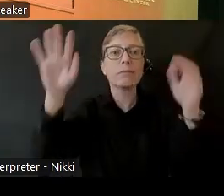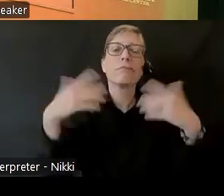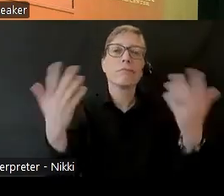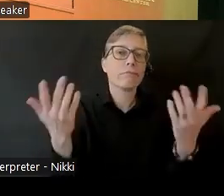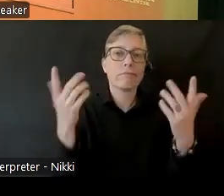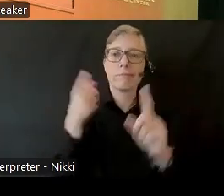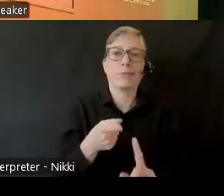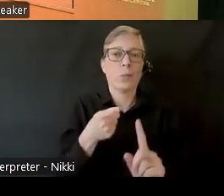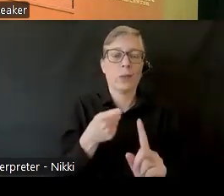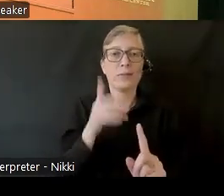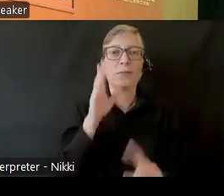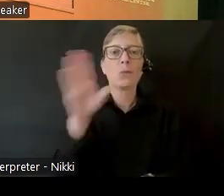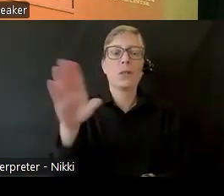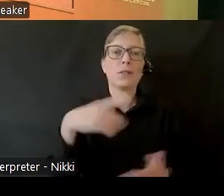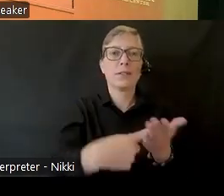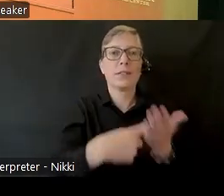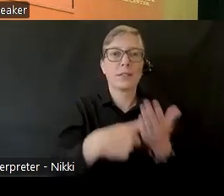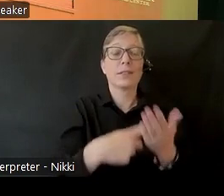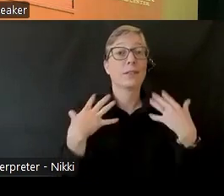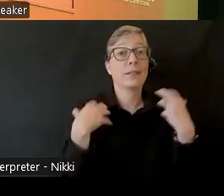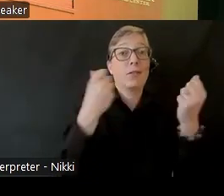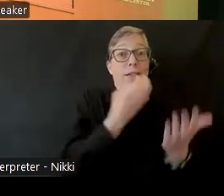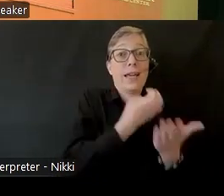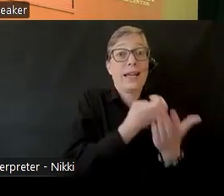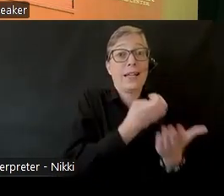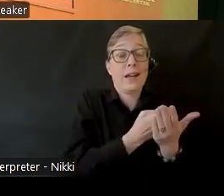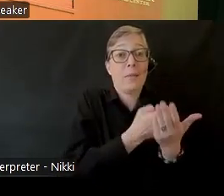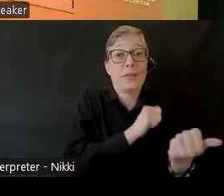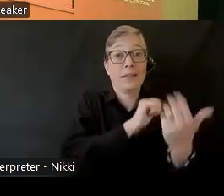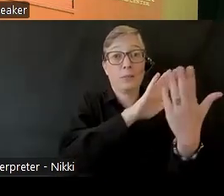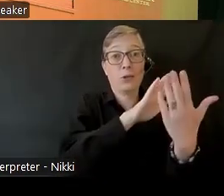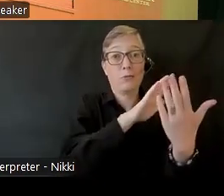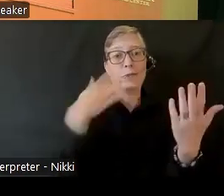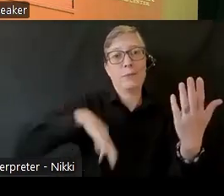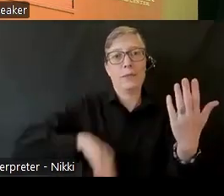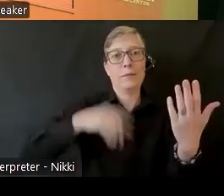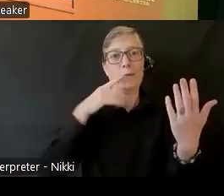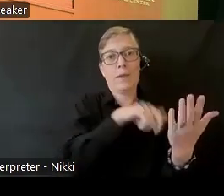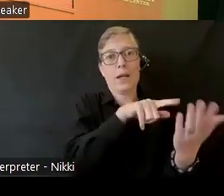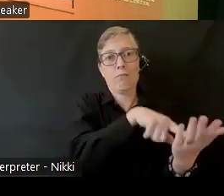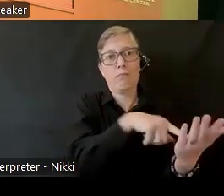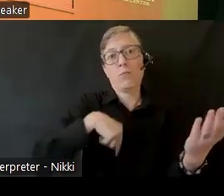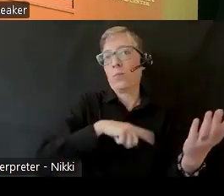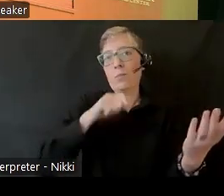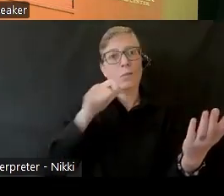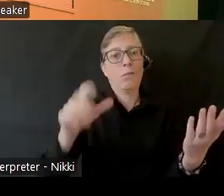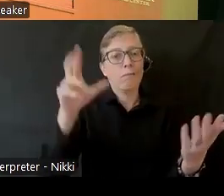of a health economics approach, which is a very valuable approach. We don't hear about that